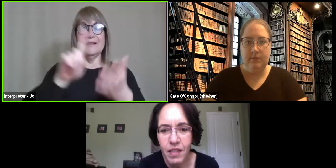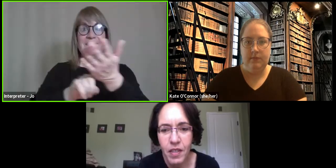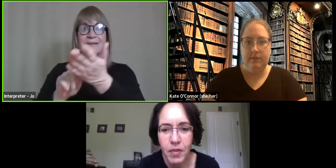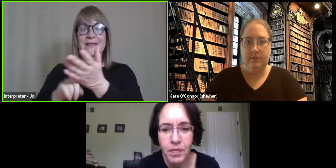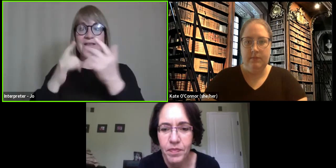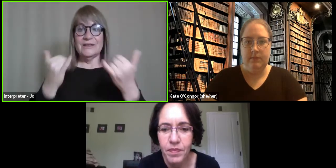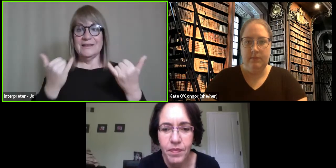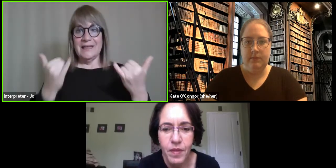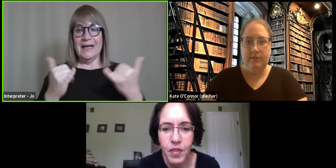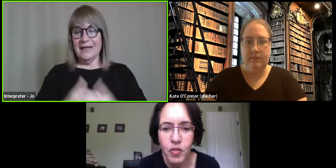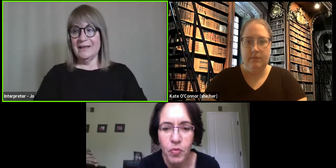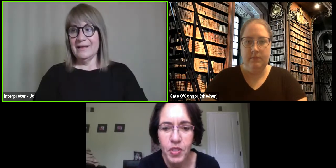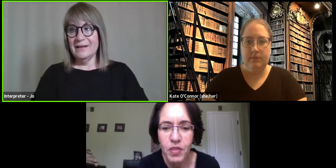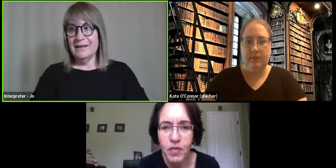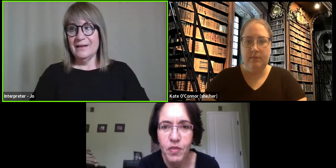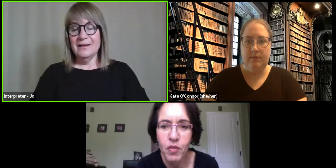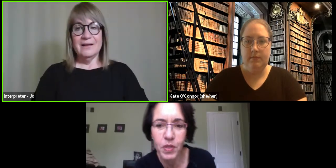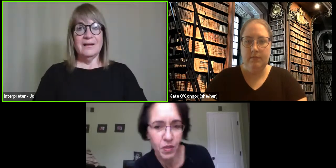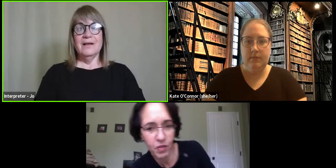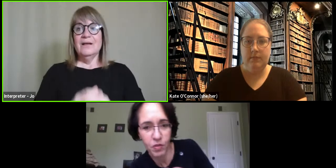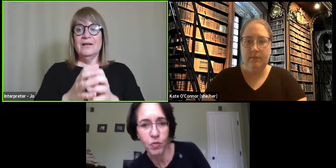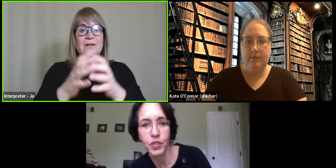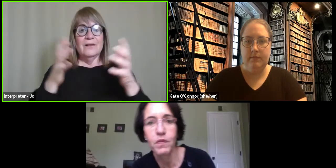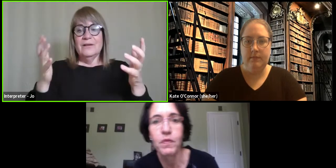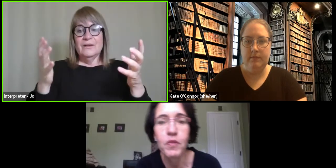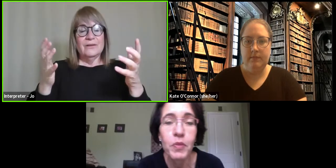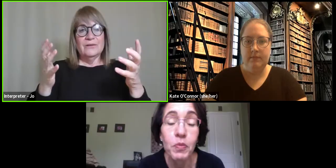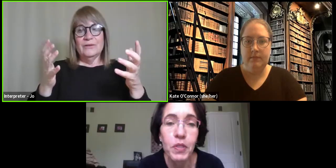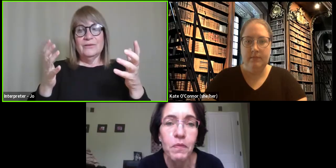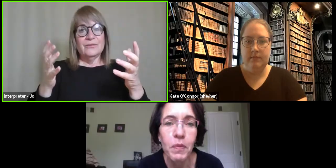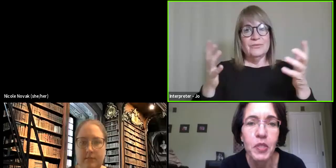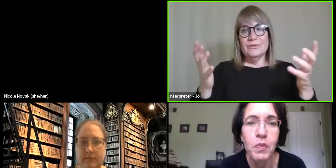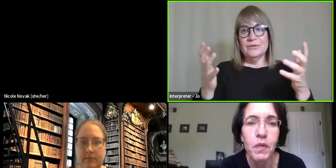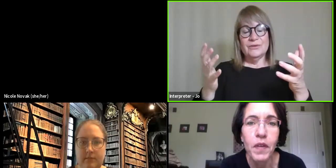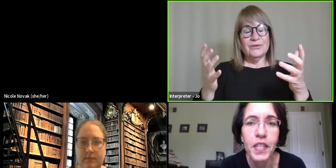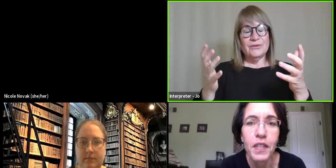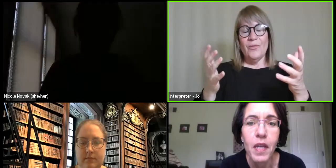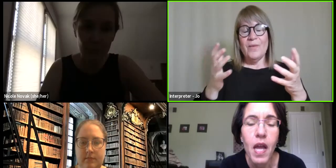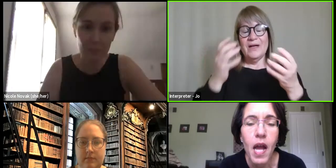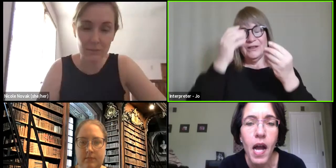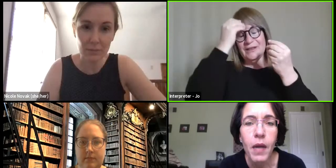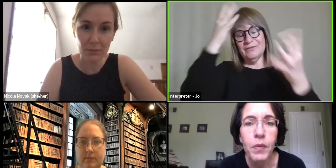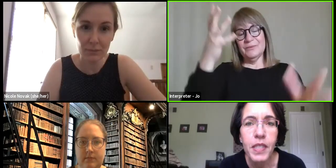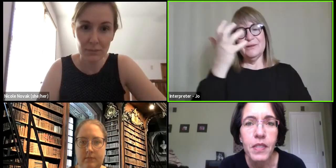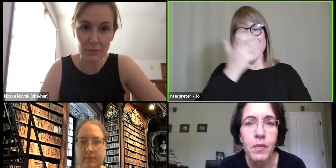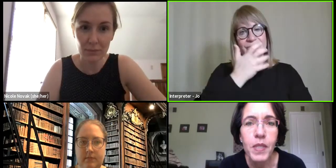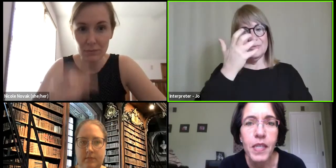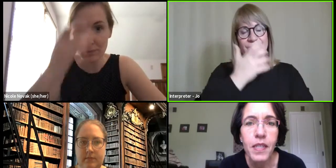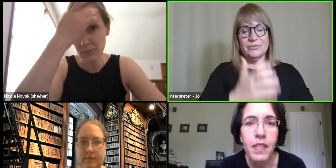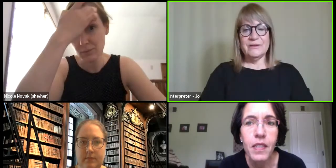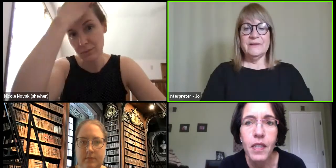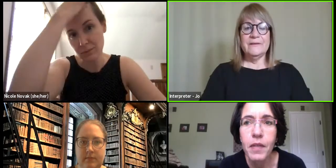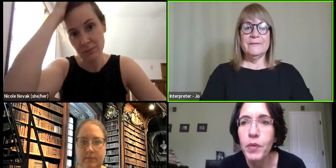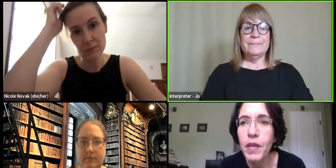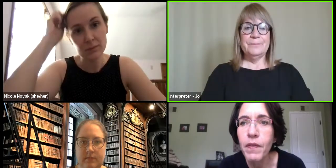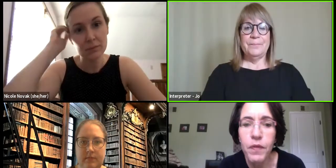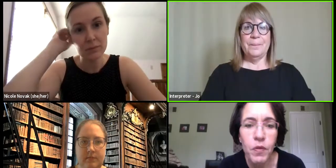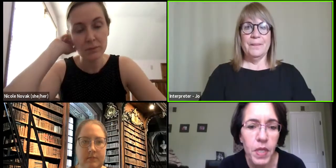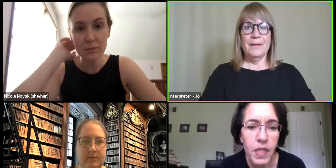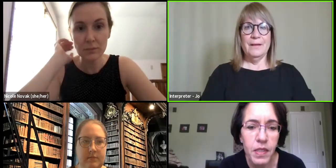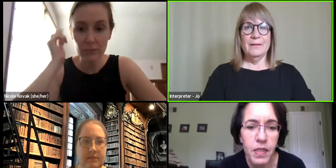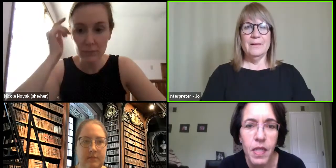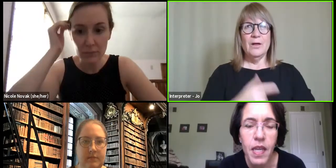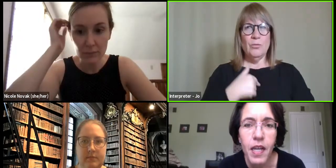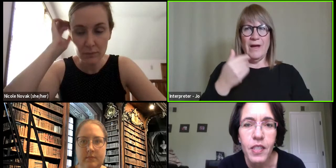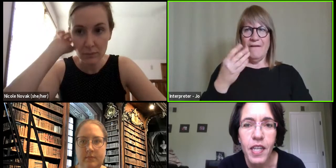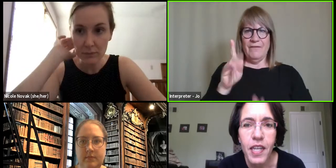today um there's so much so much so rich and so much rich information provided i would like to begin we have a few